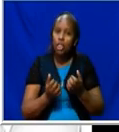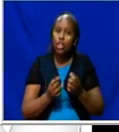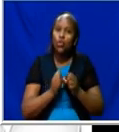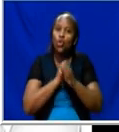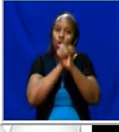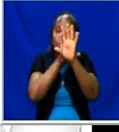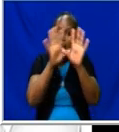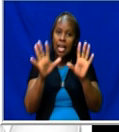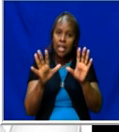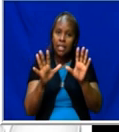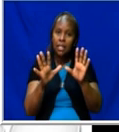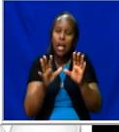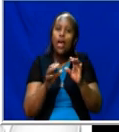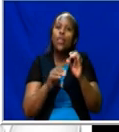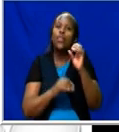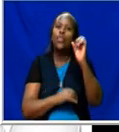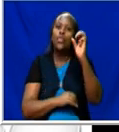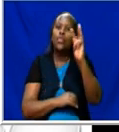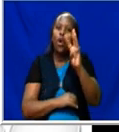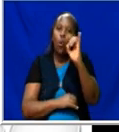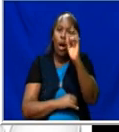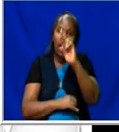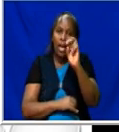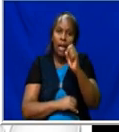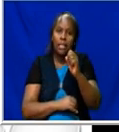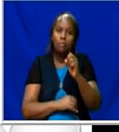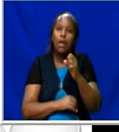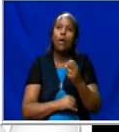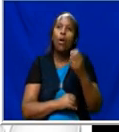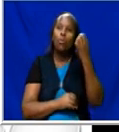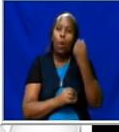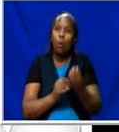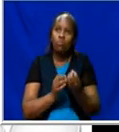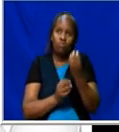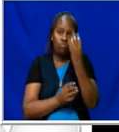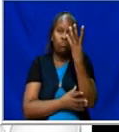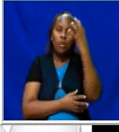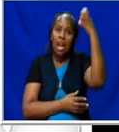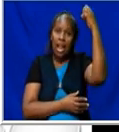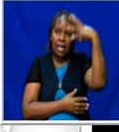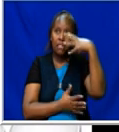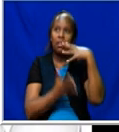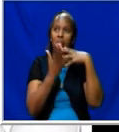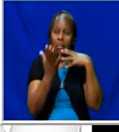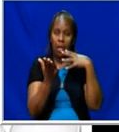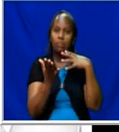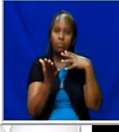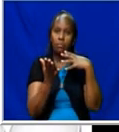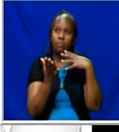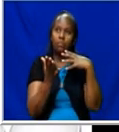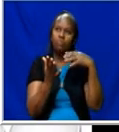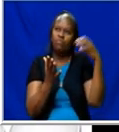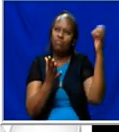illuminate the cross wires by lighting the bulb. As you can see, our bulb